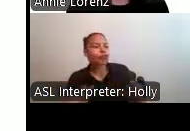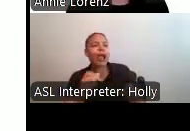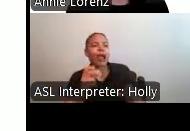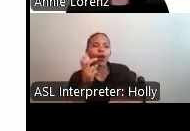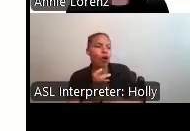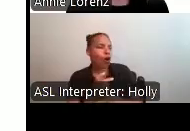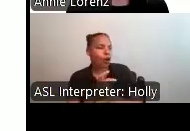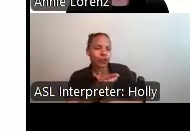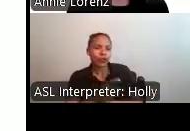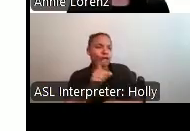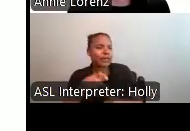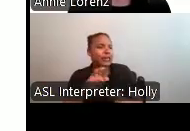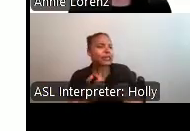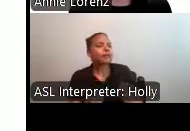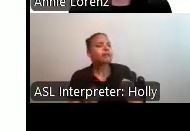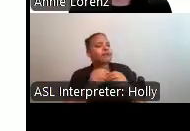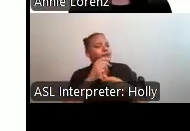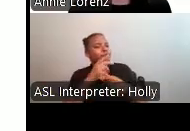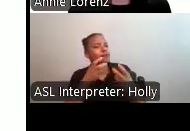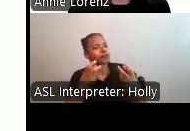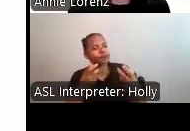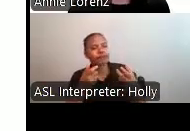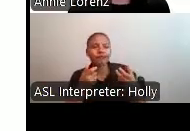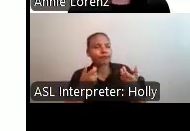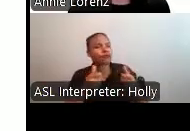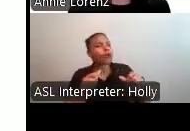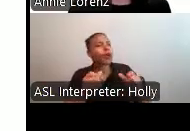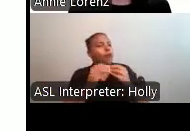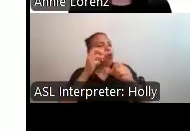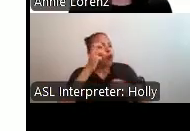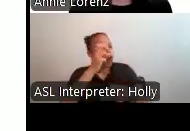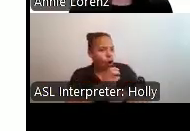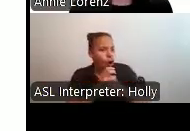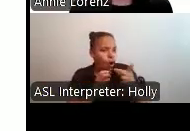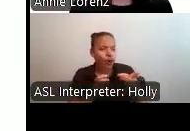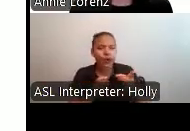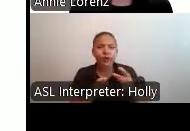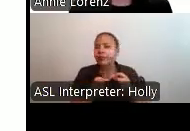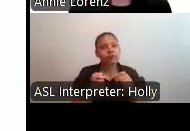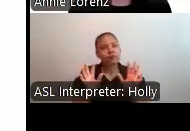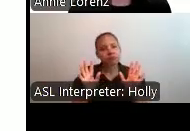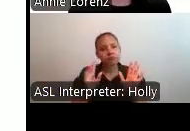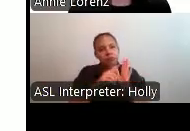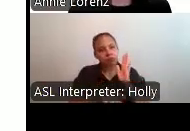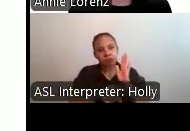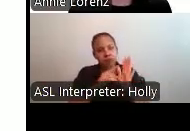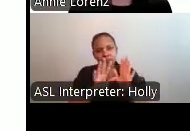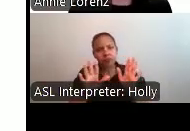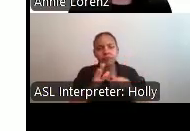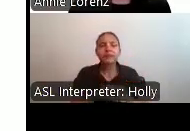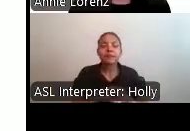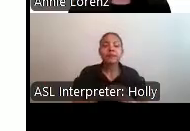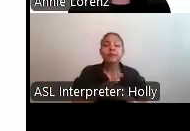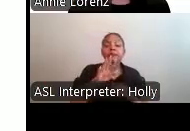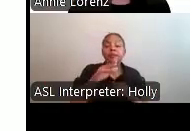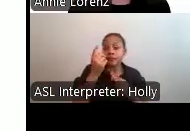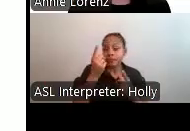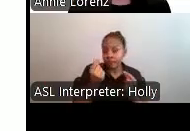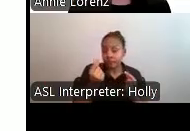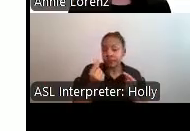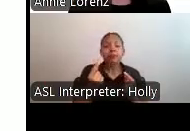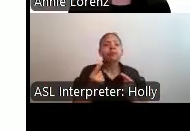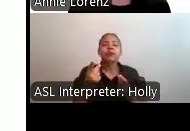more support to stay on track. So what happens next? That's where effective referrals come in. A strong